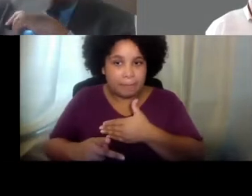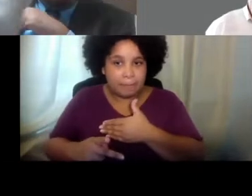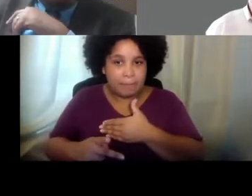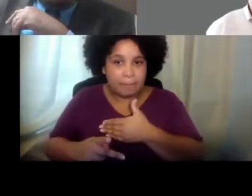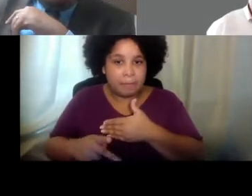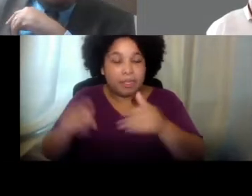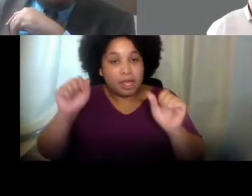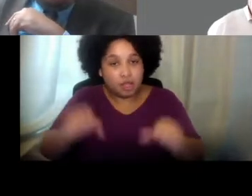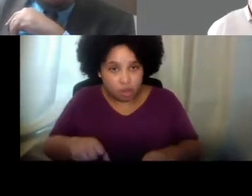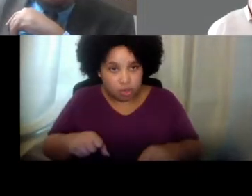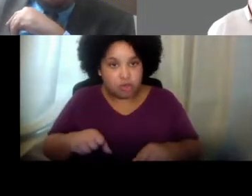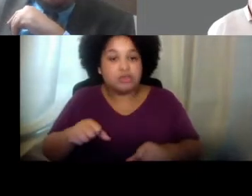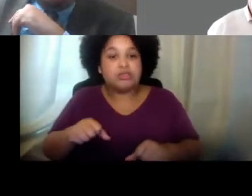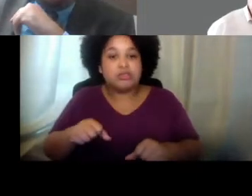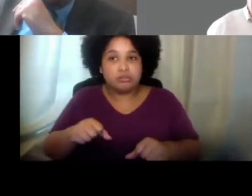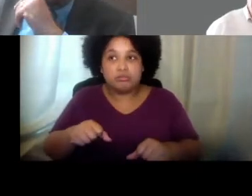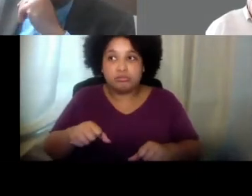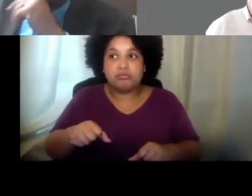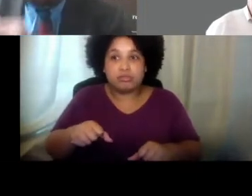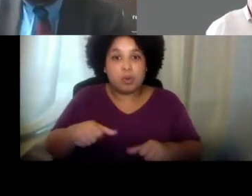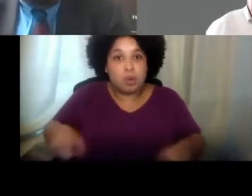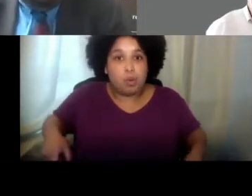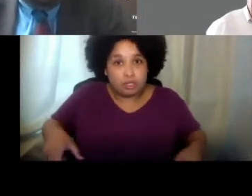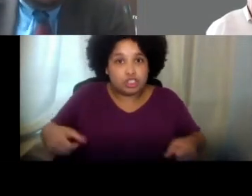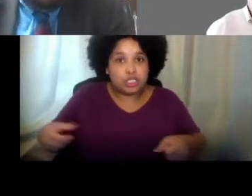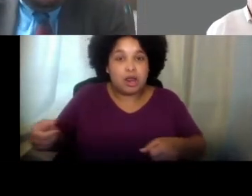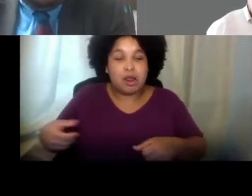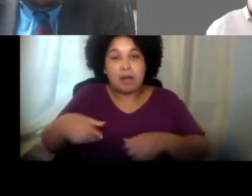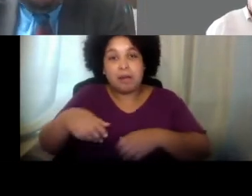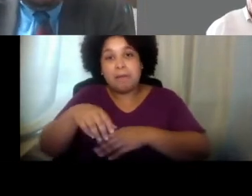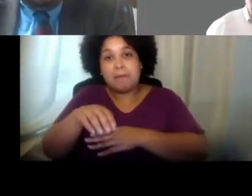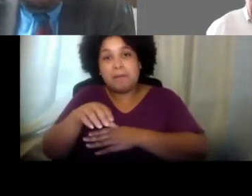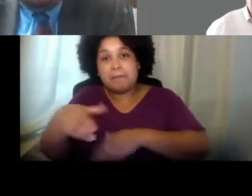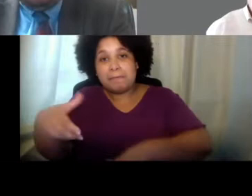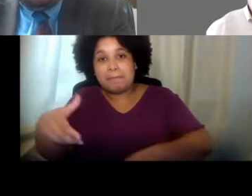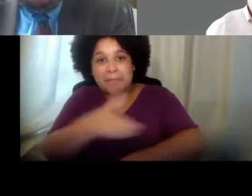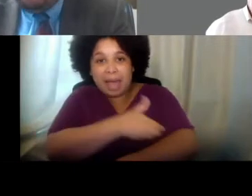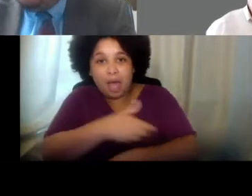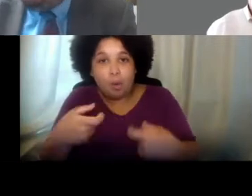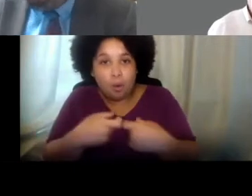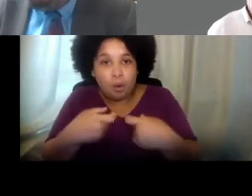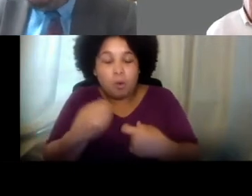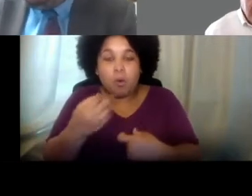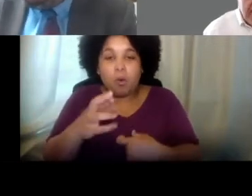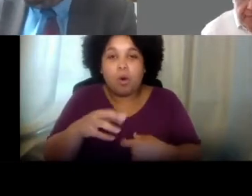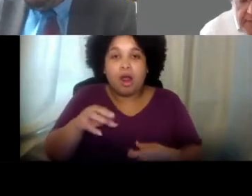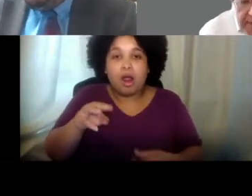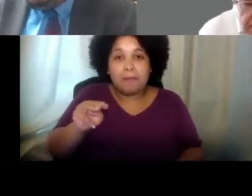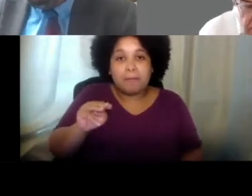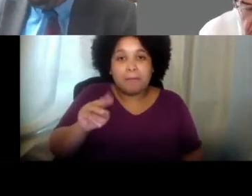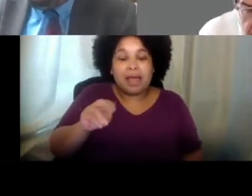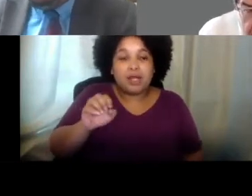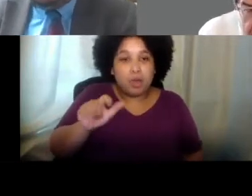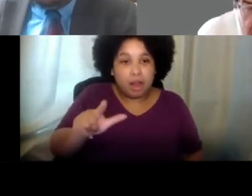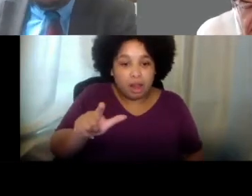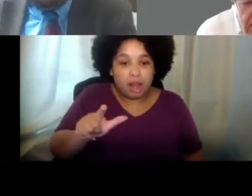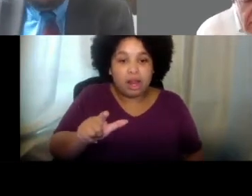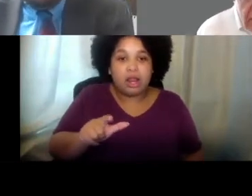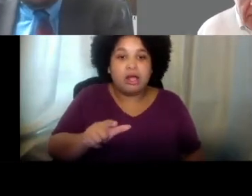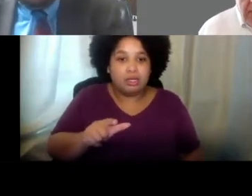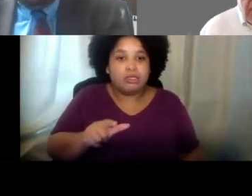could board a wheelchair rider, power chair or manual. You stay in your chair. You don't have to get lifted and go through all